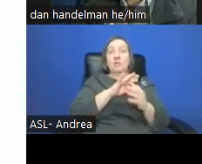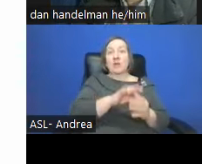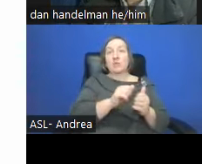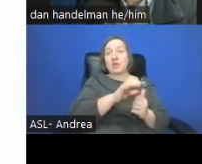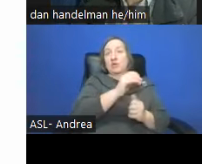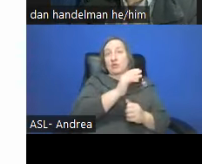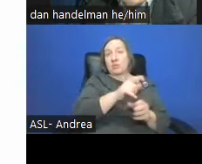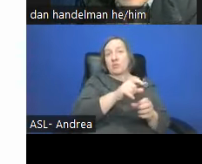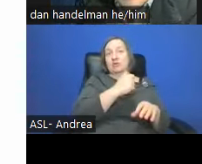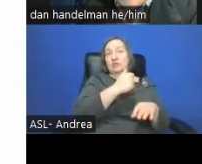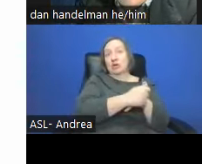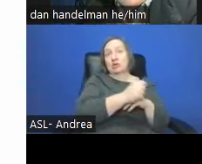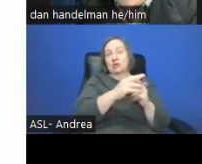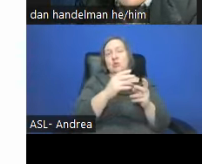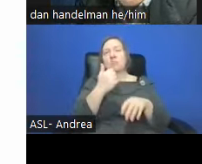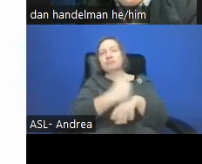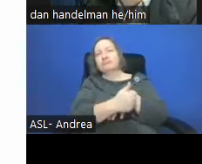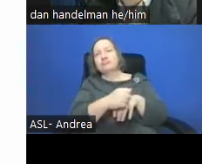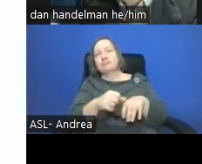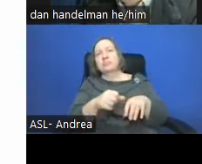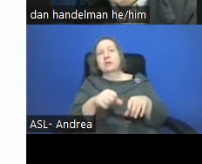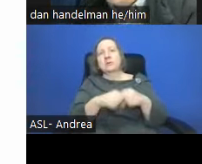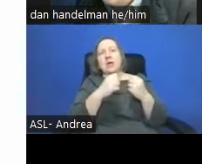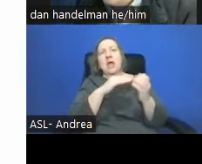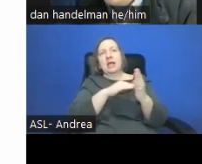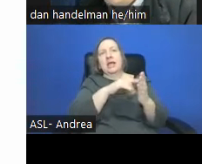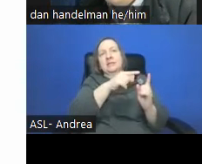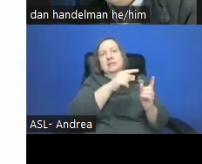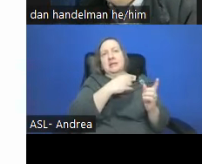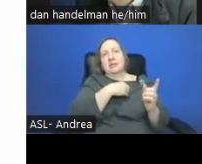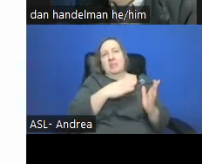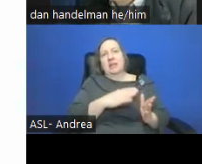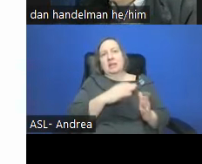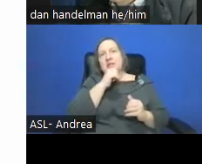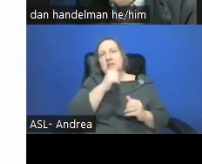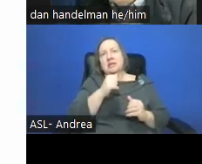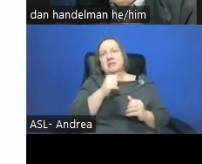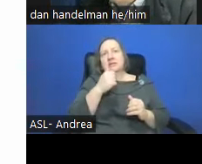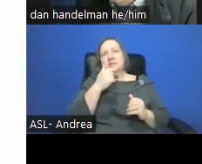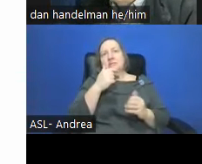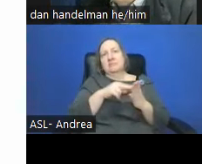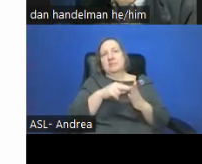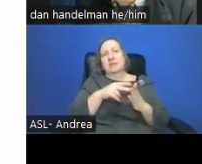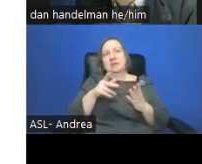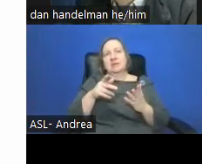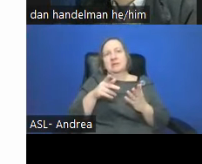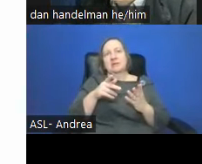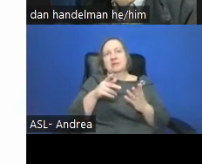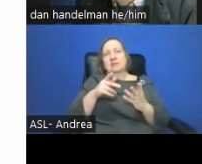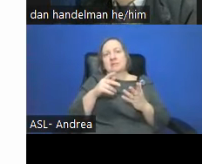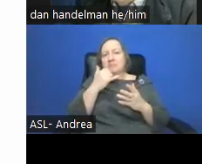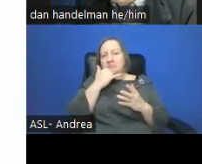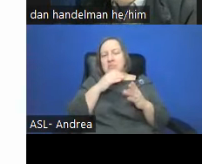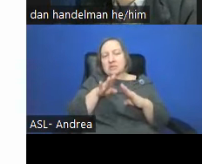alleged violations against the complainant and does not allege misconduct. And I'll give an example. that officer gave me a ticket and I was only going